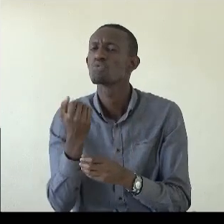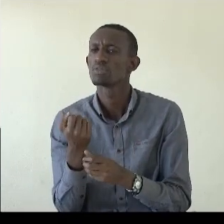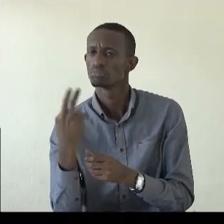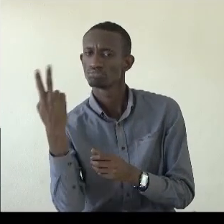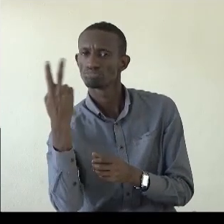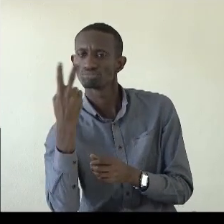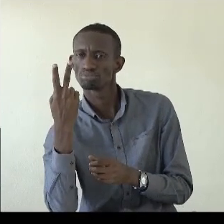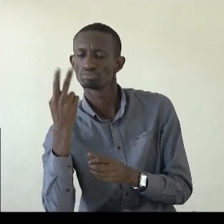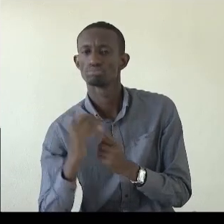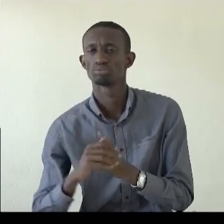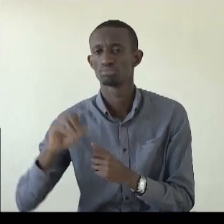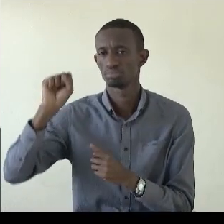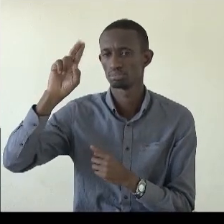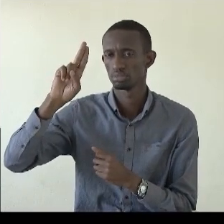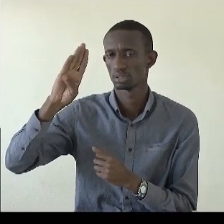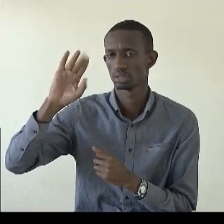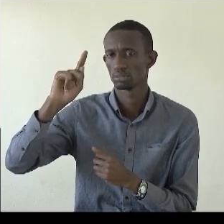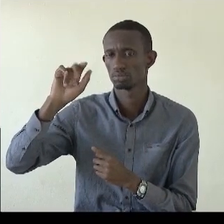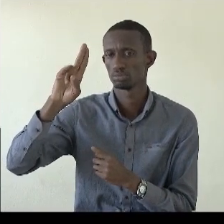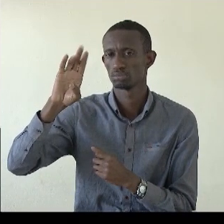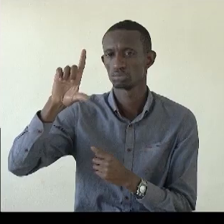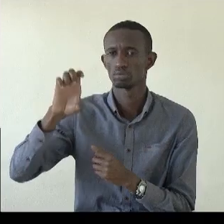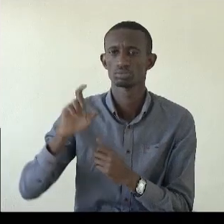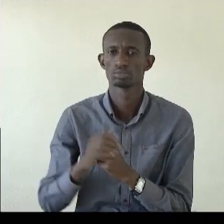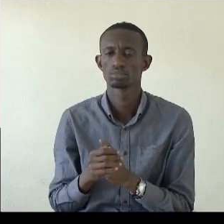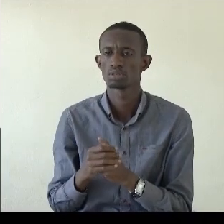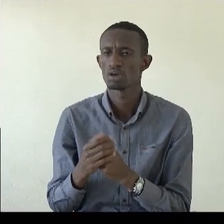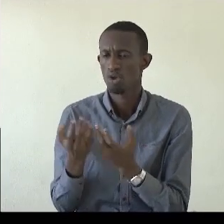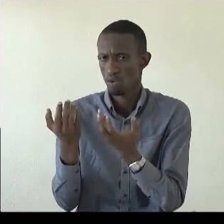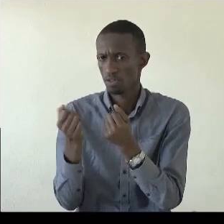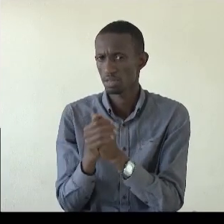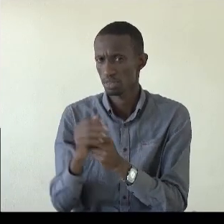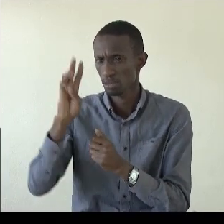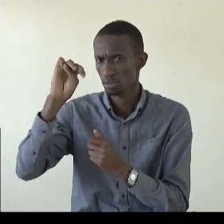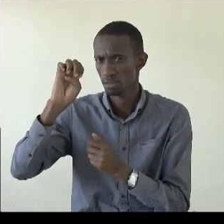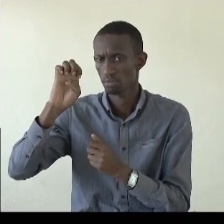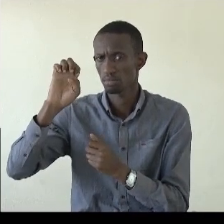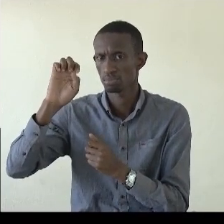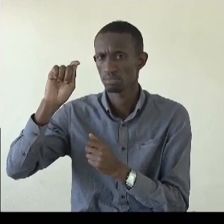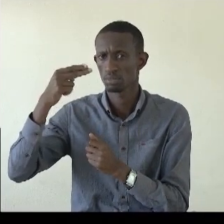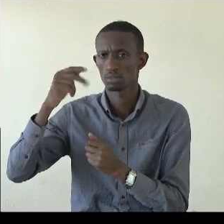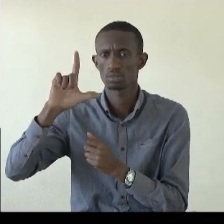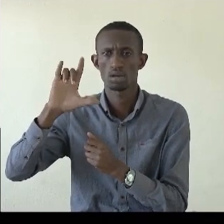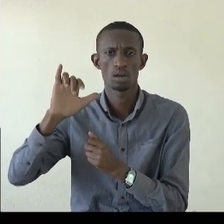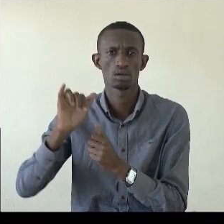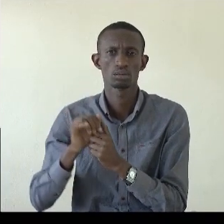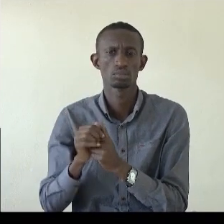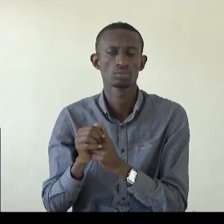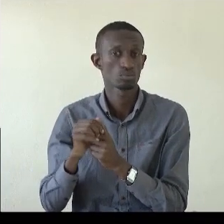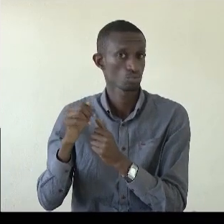substituents. You have a methyl group, but that methyl group is attached on carbon number